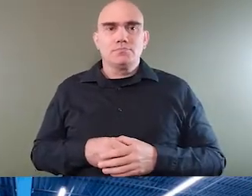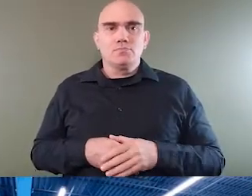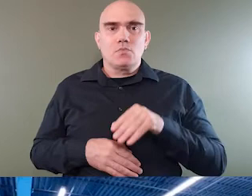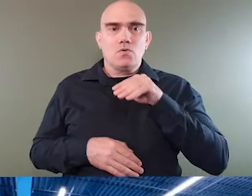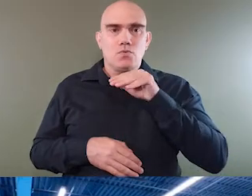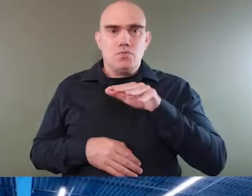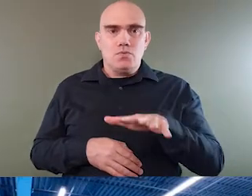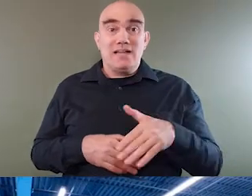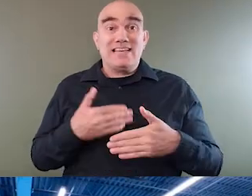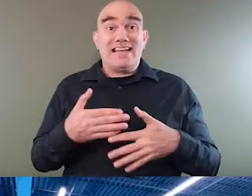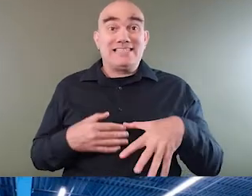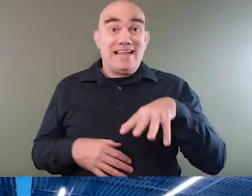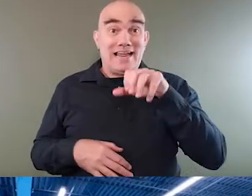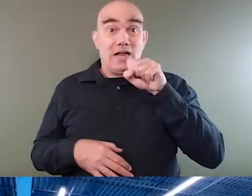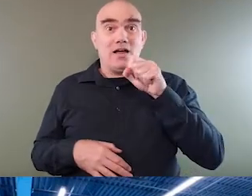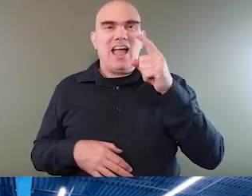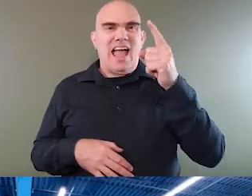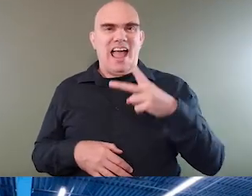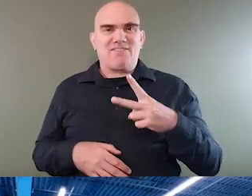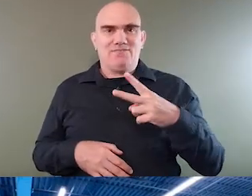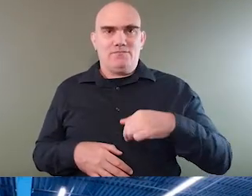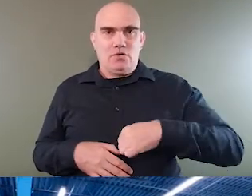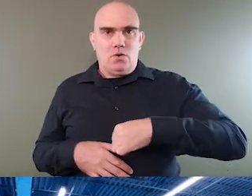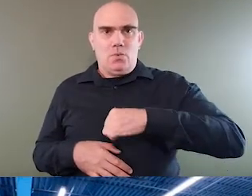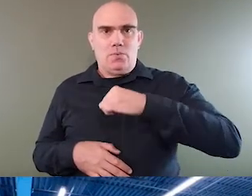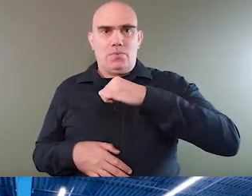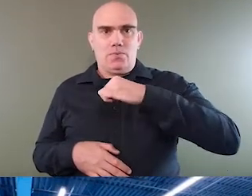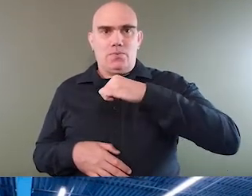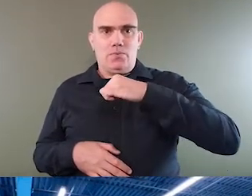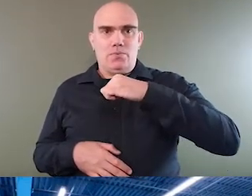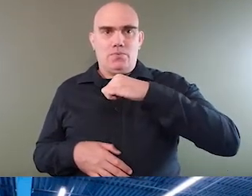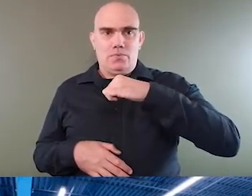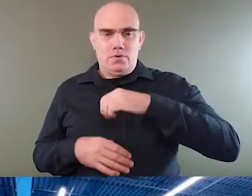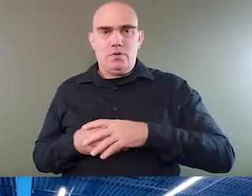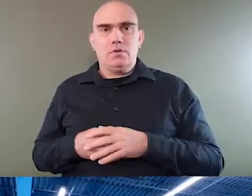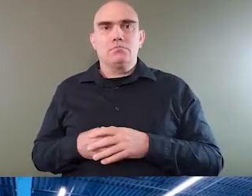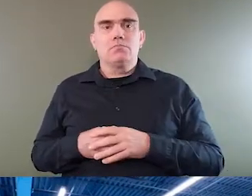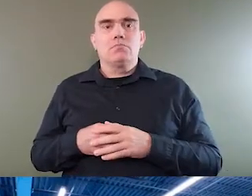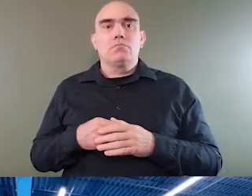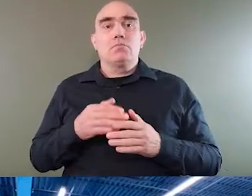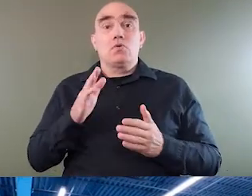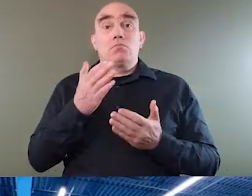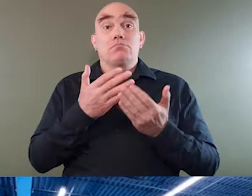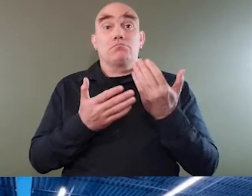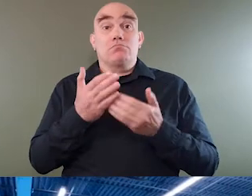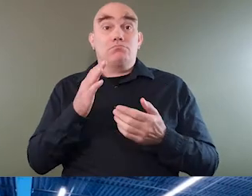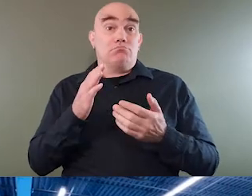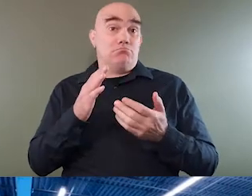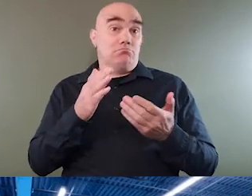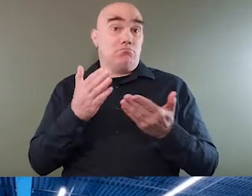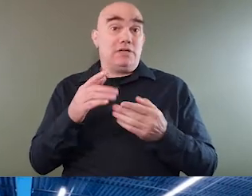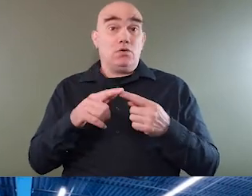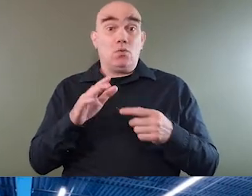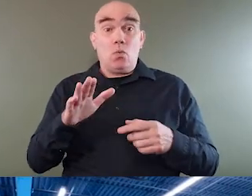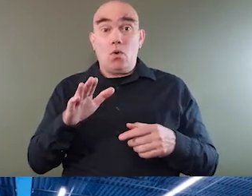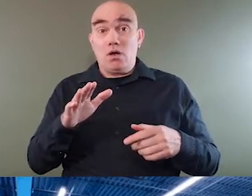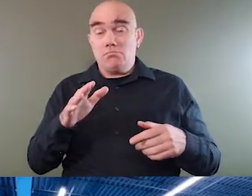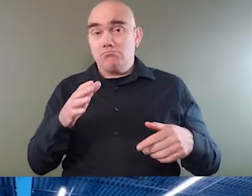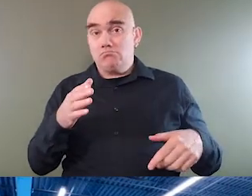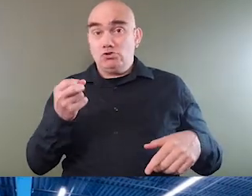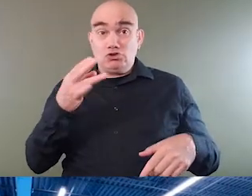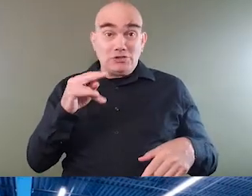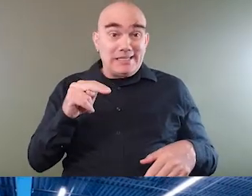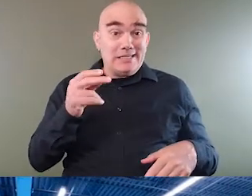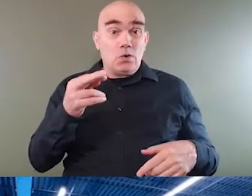And your next inhale, halfway lift. Bring your palms to your thighs or to your shins, wherever you are.